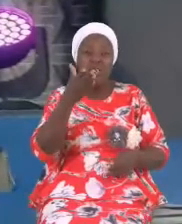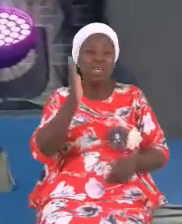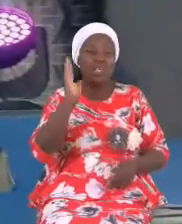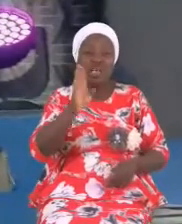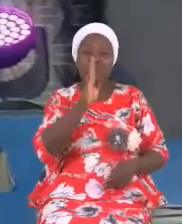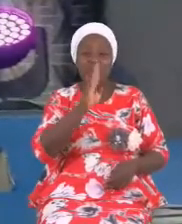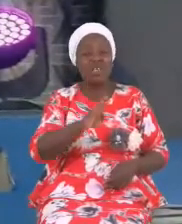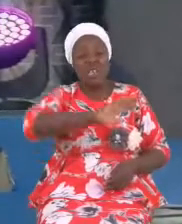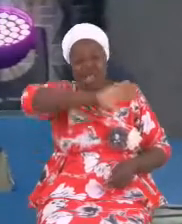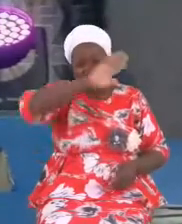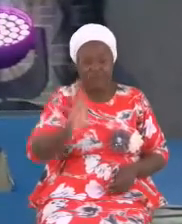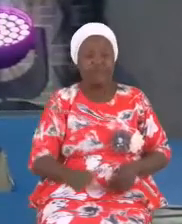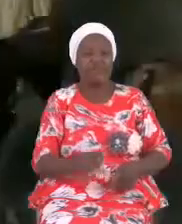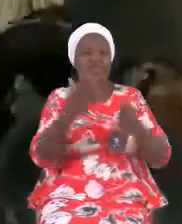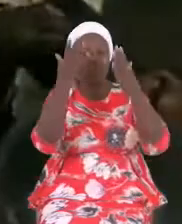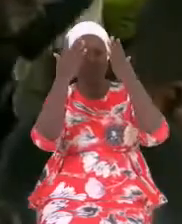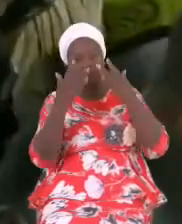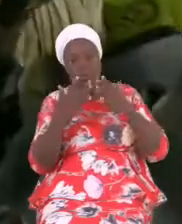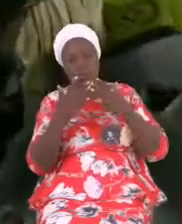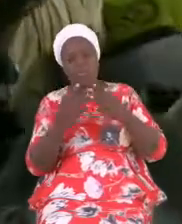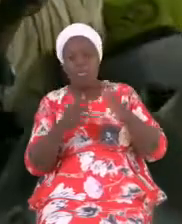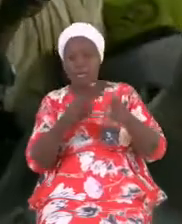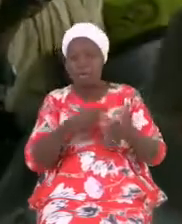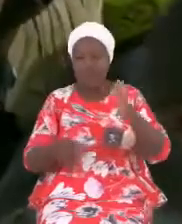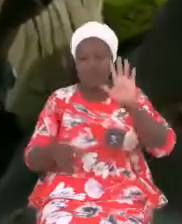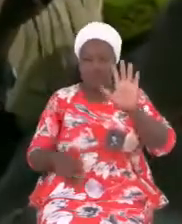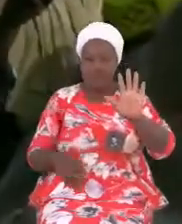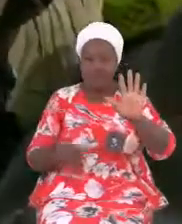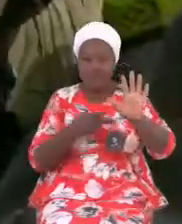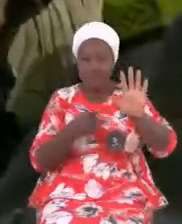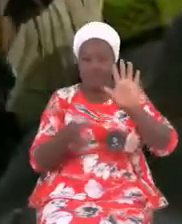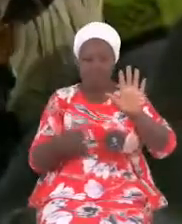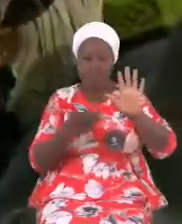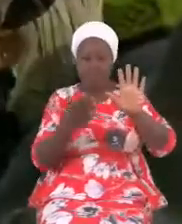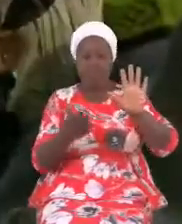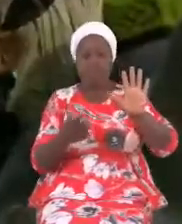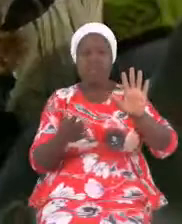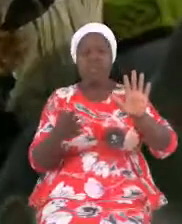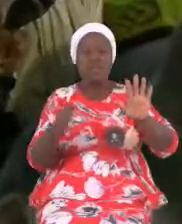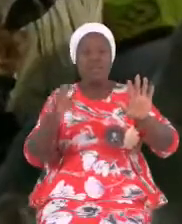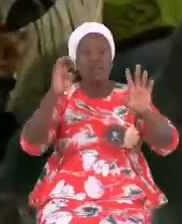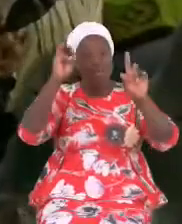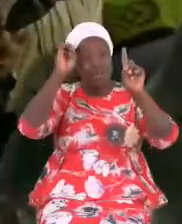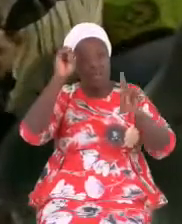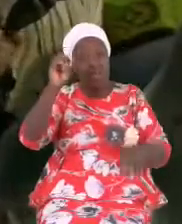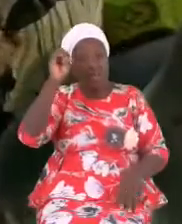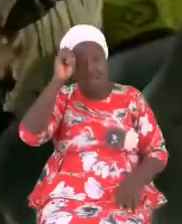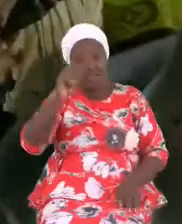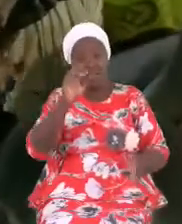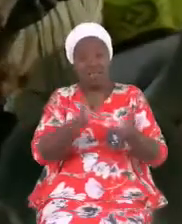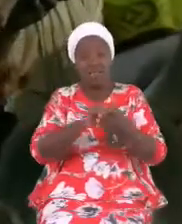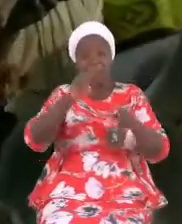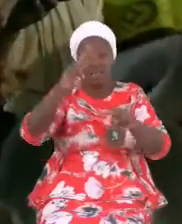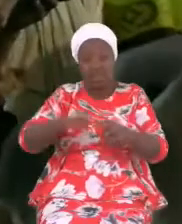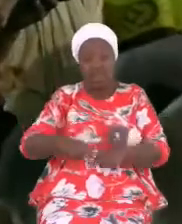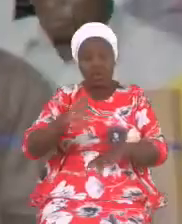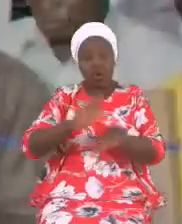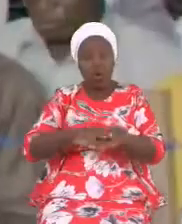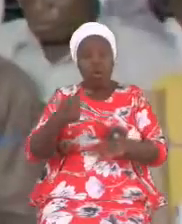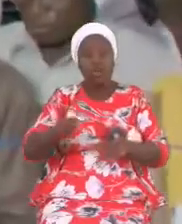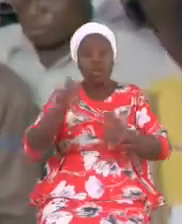look at verse 5 there. It says in verse 5, he that sat upon the throne